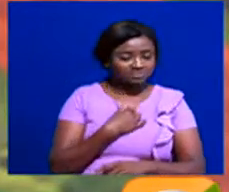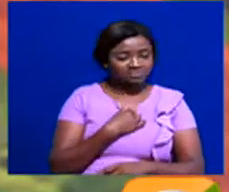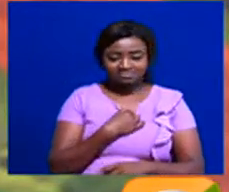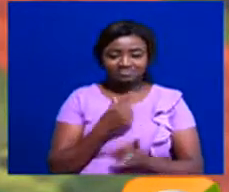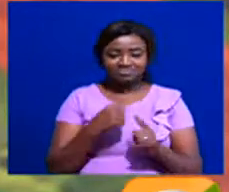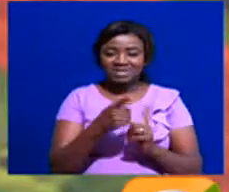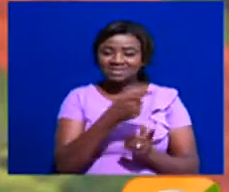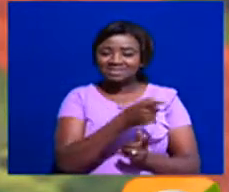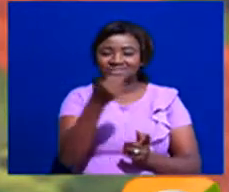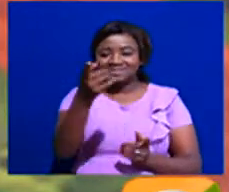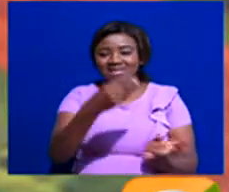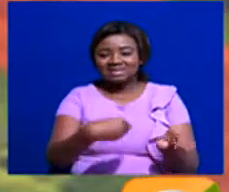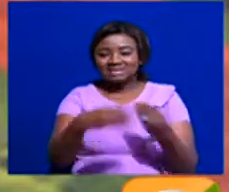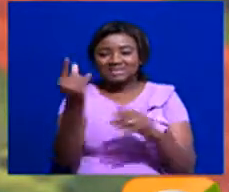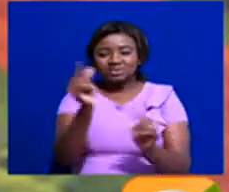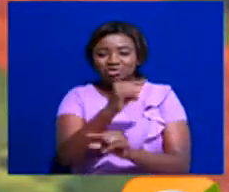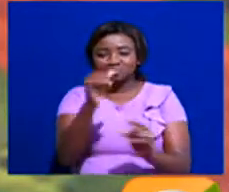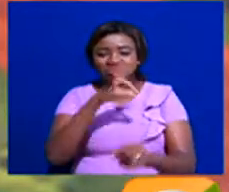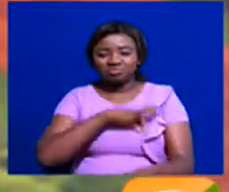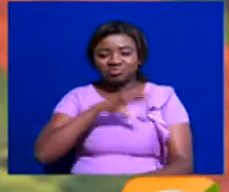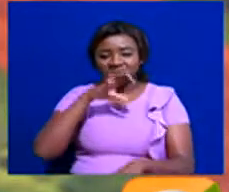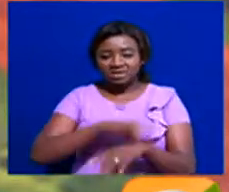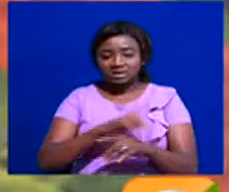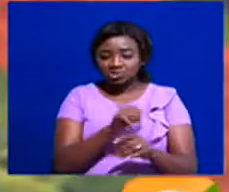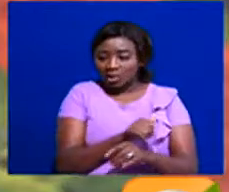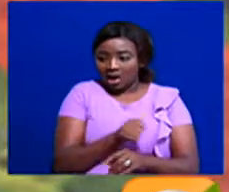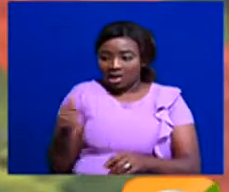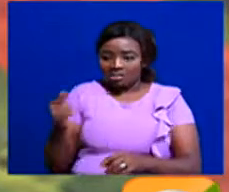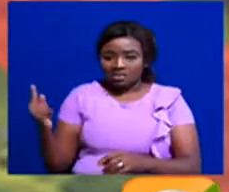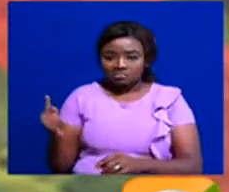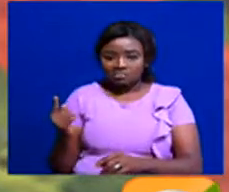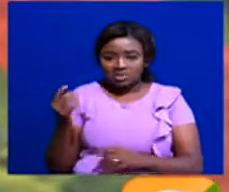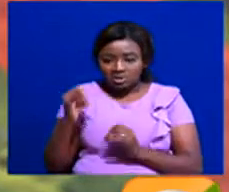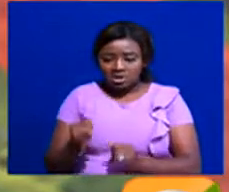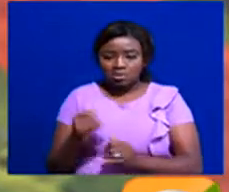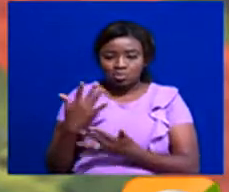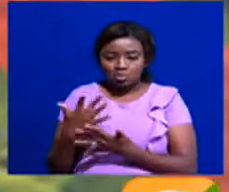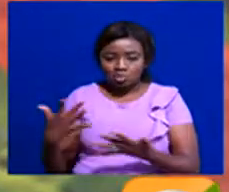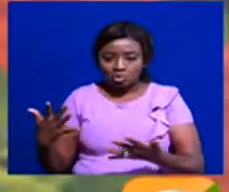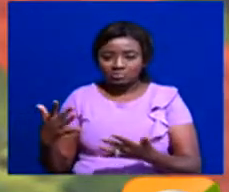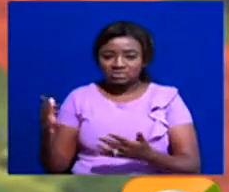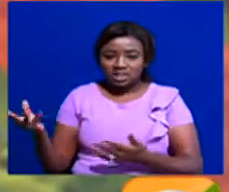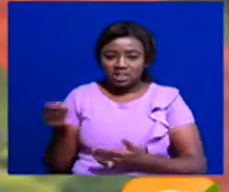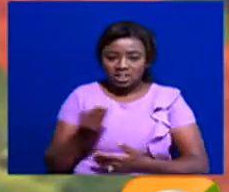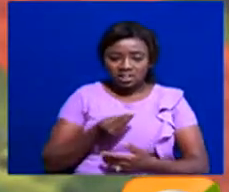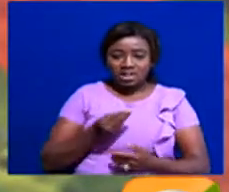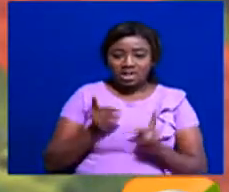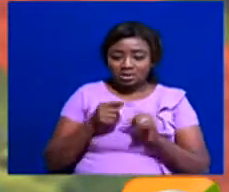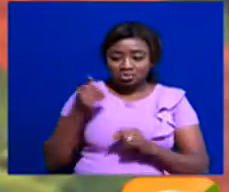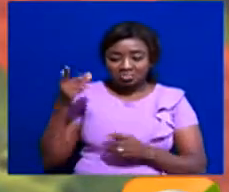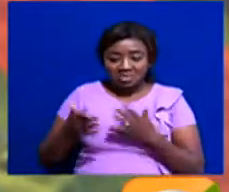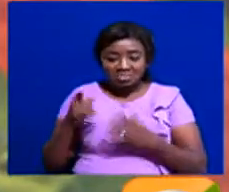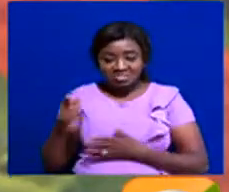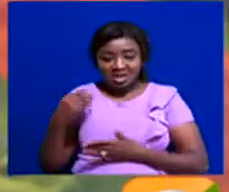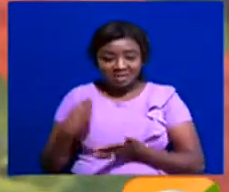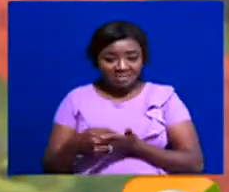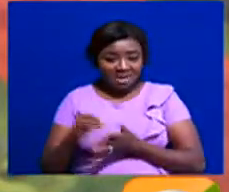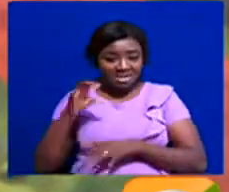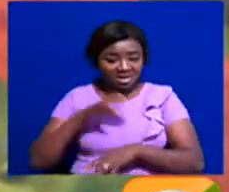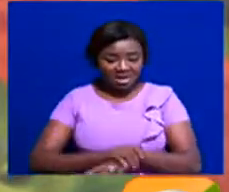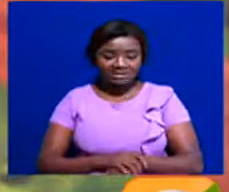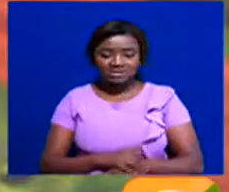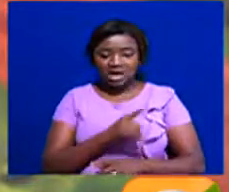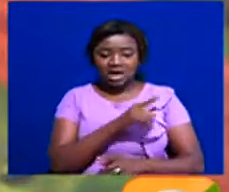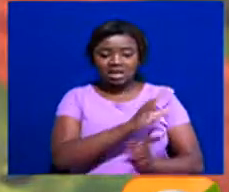So when other crops come in, and then the sources of buying are there, I think that will make